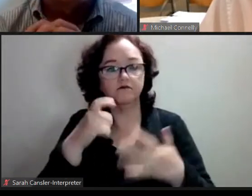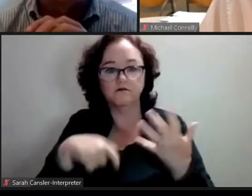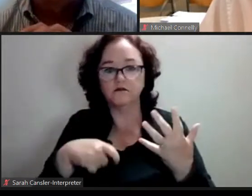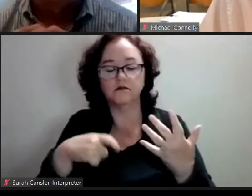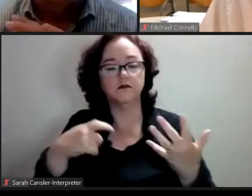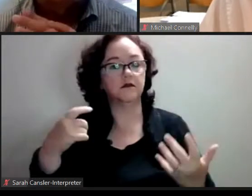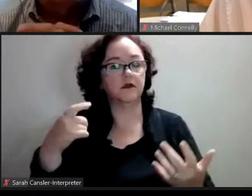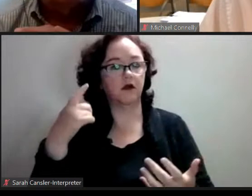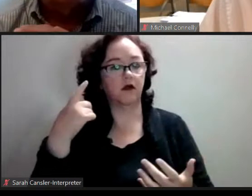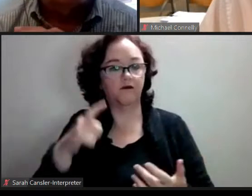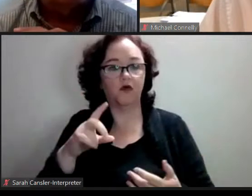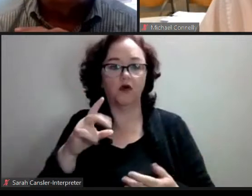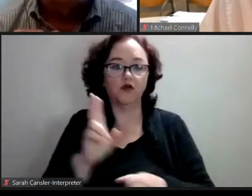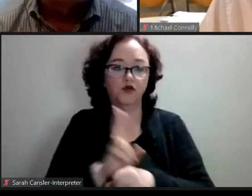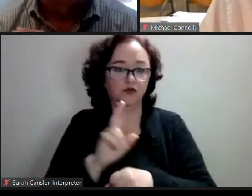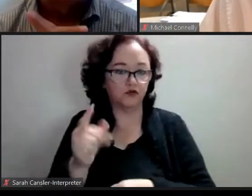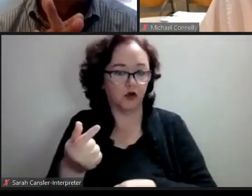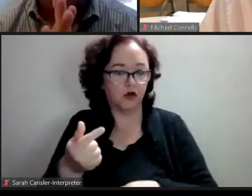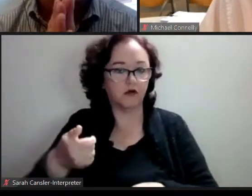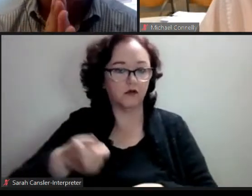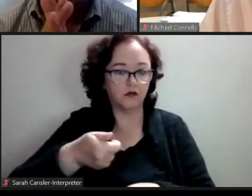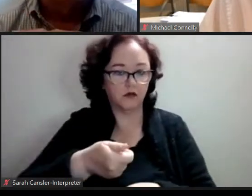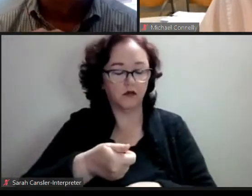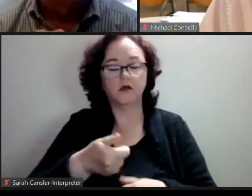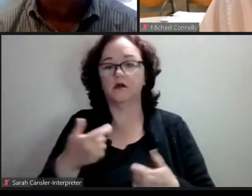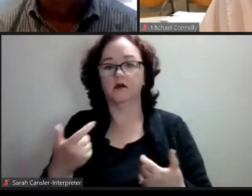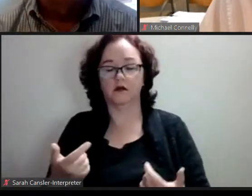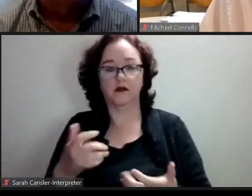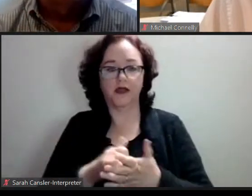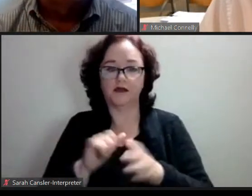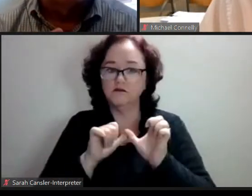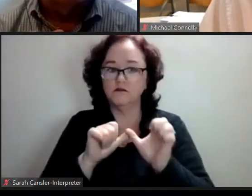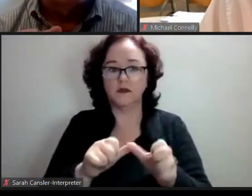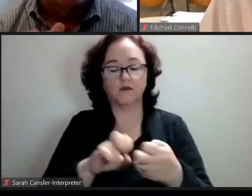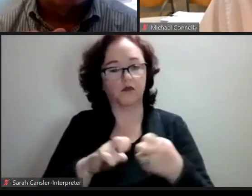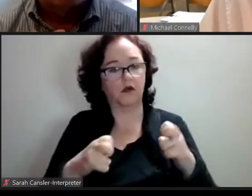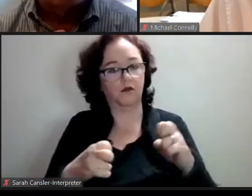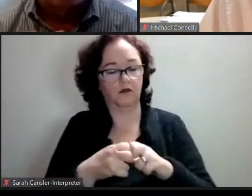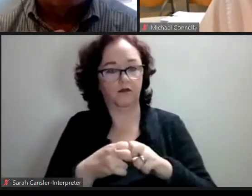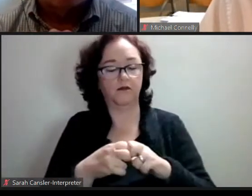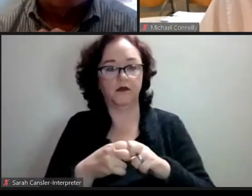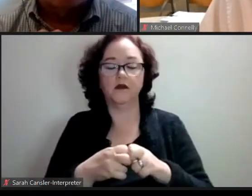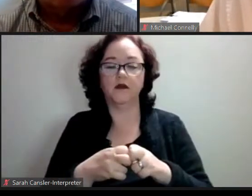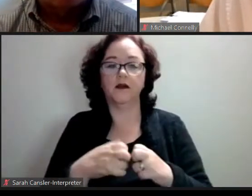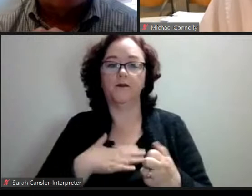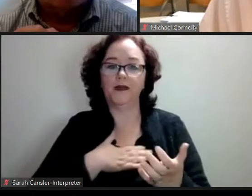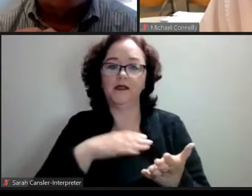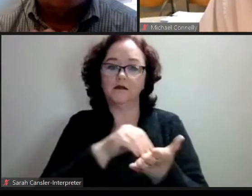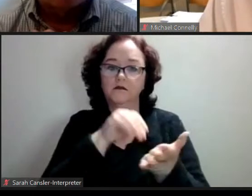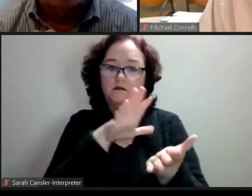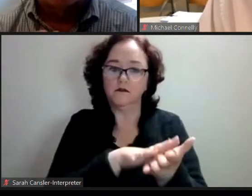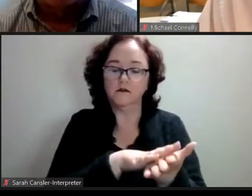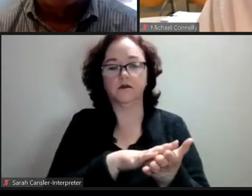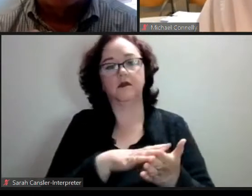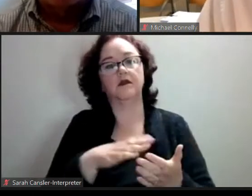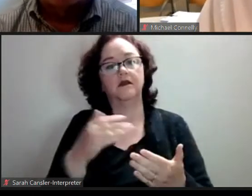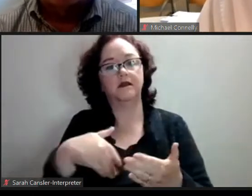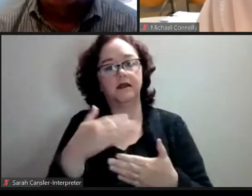keeps happening, and I have made numerous complaints. I would like this to be noted at the ADA Advisory Committee